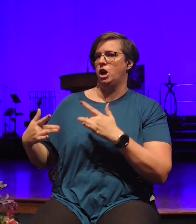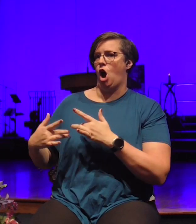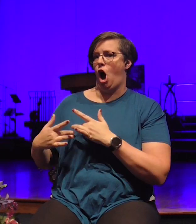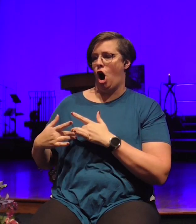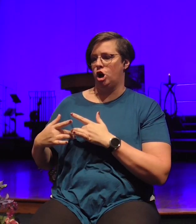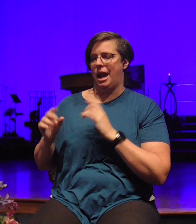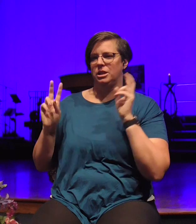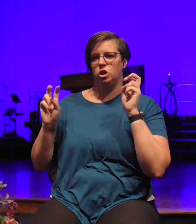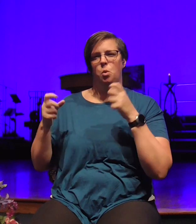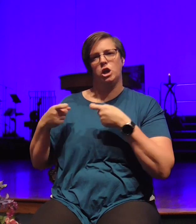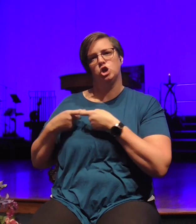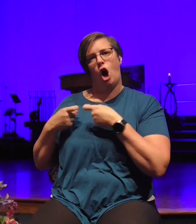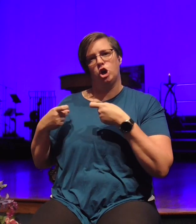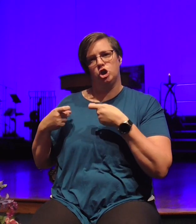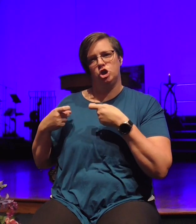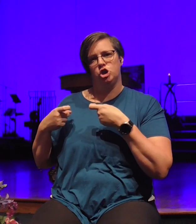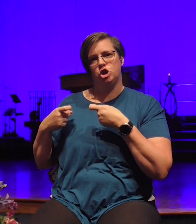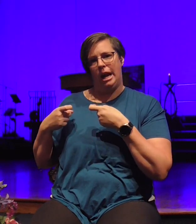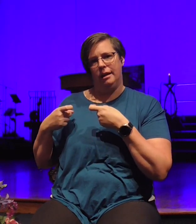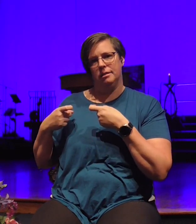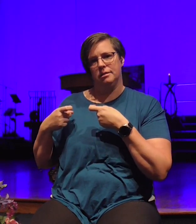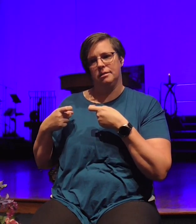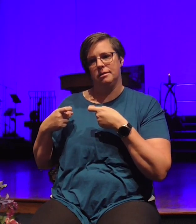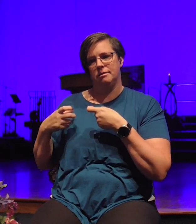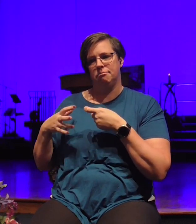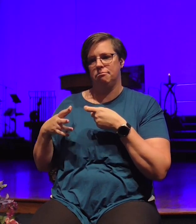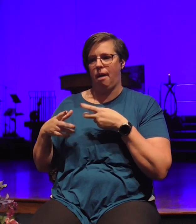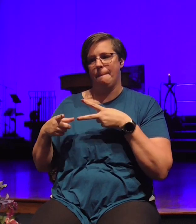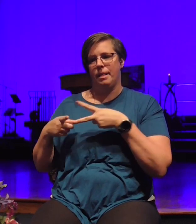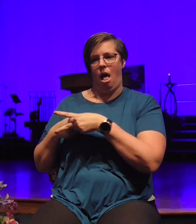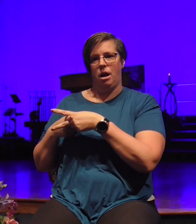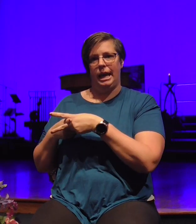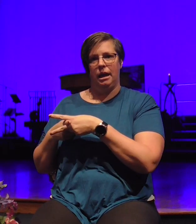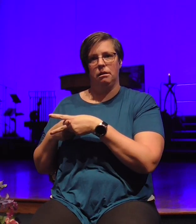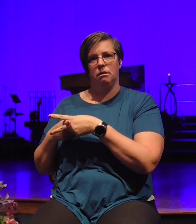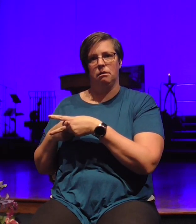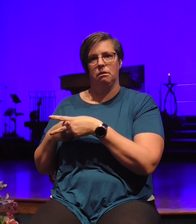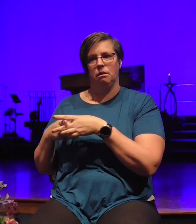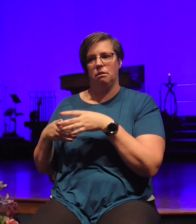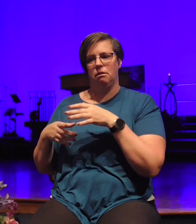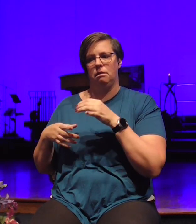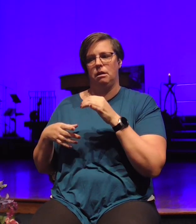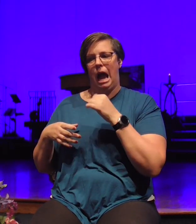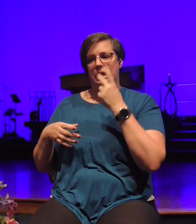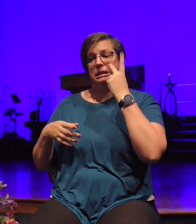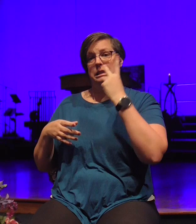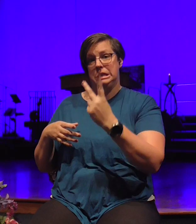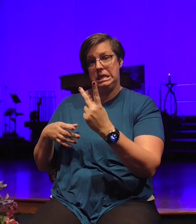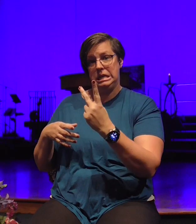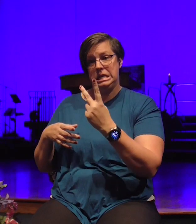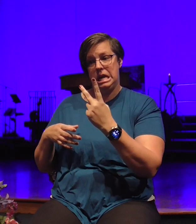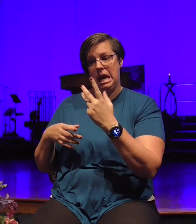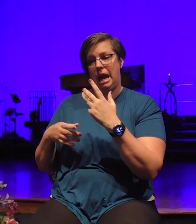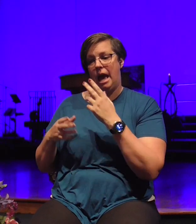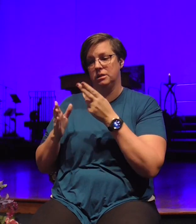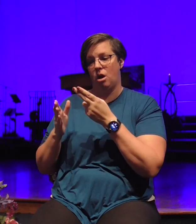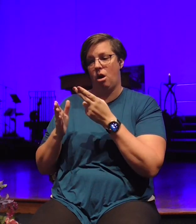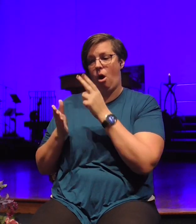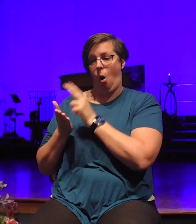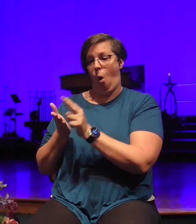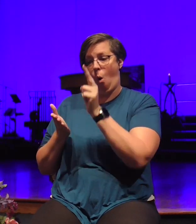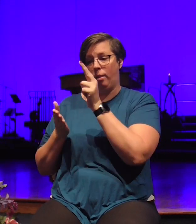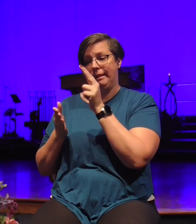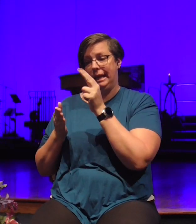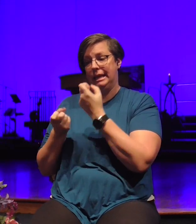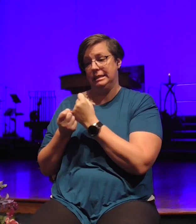to perceive my heart as a holy, sacred sanctuary, a place within me that